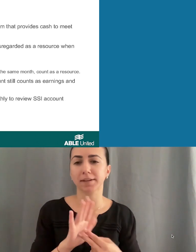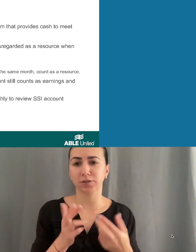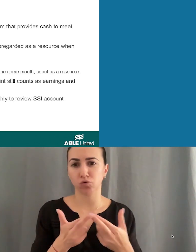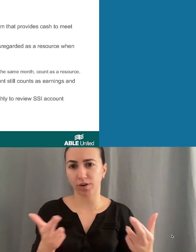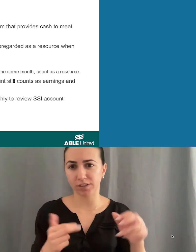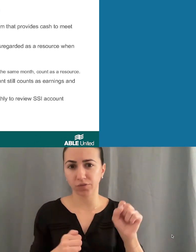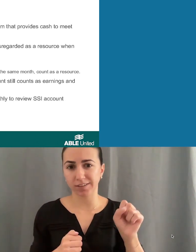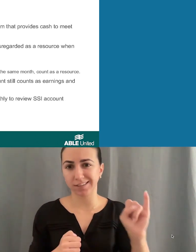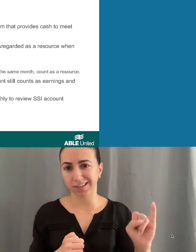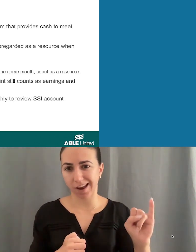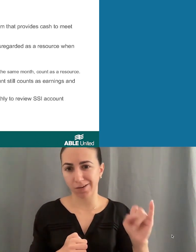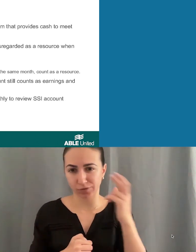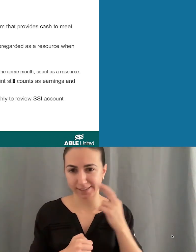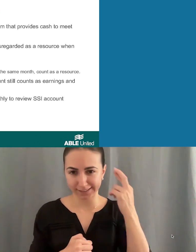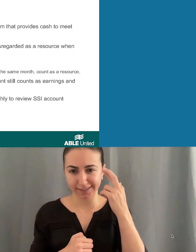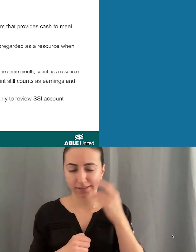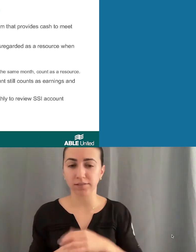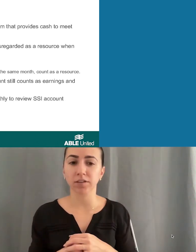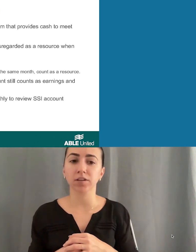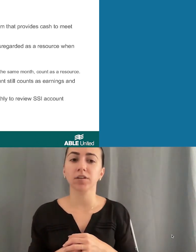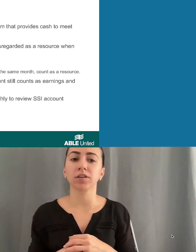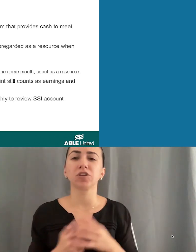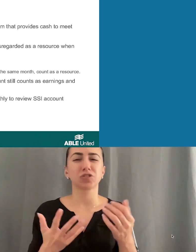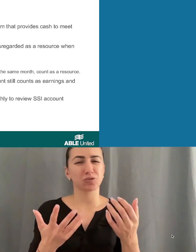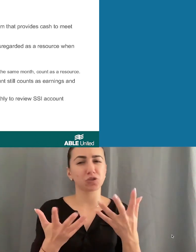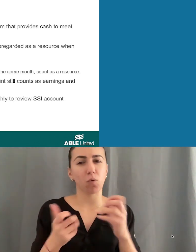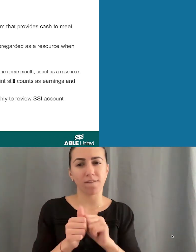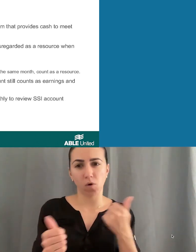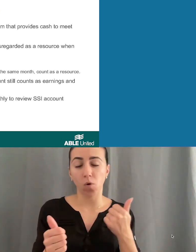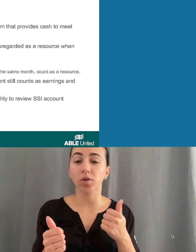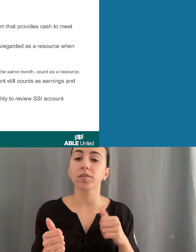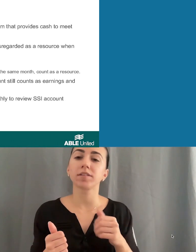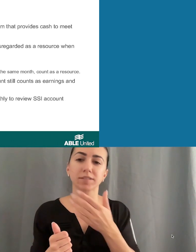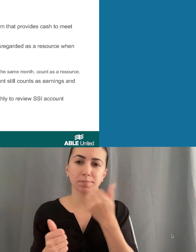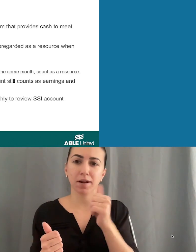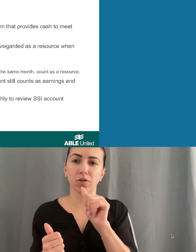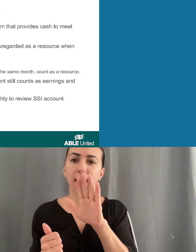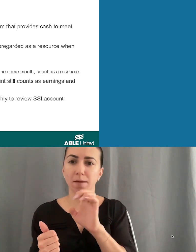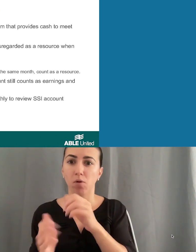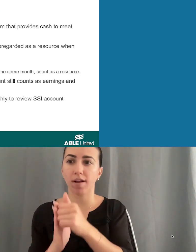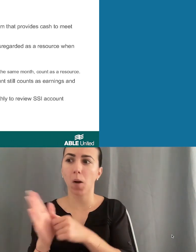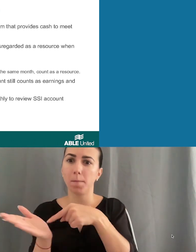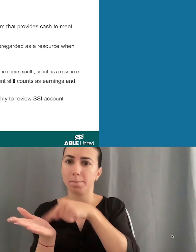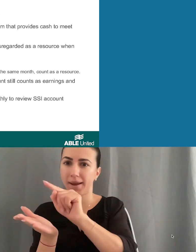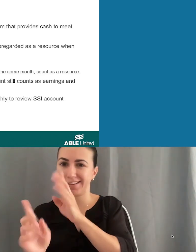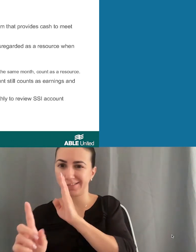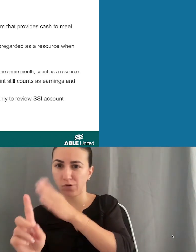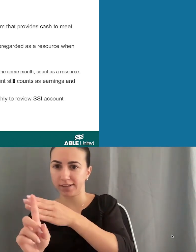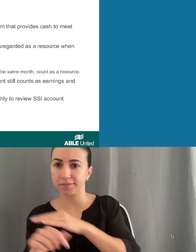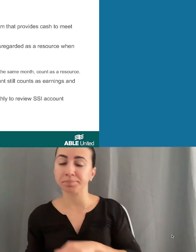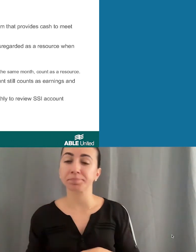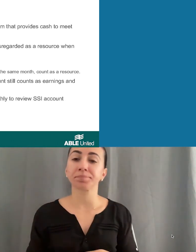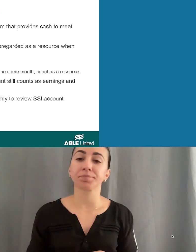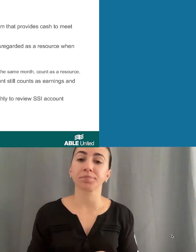for SSI purposes. So great ways to avoid that is just having the ABLE account pay that directly. Very important to know